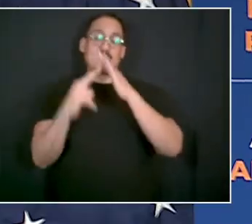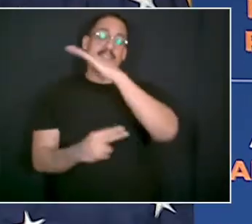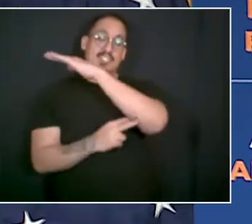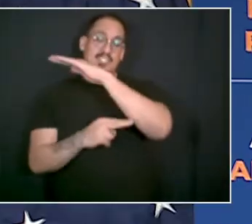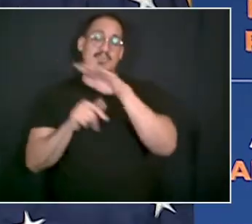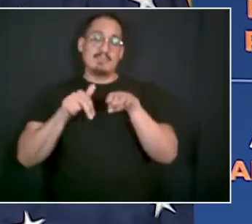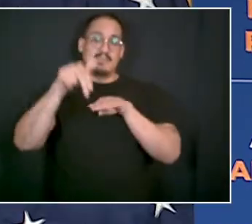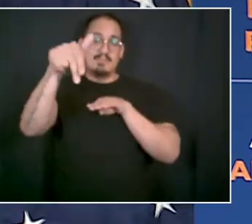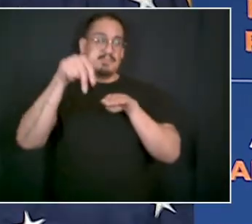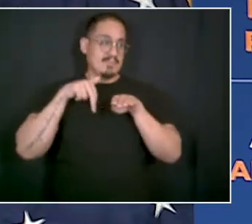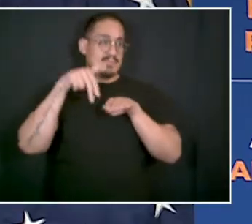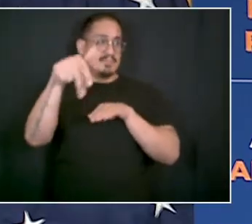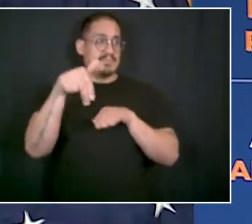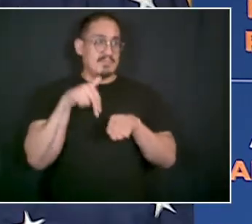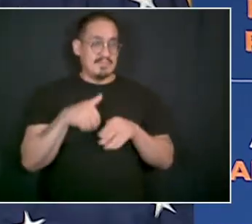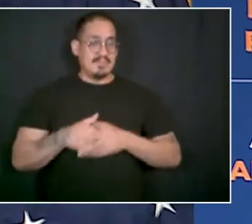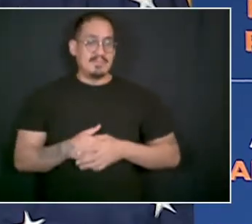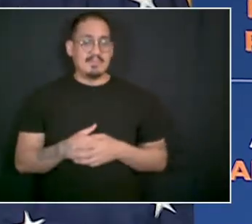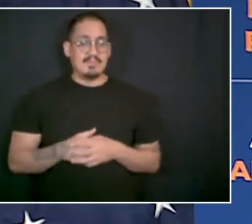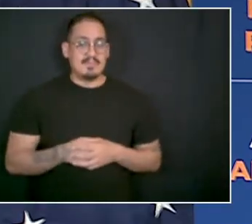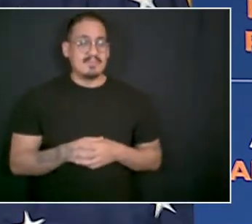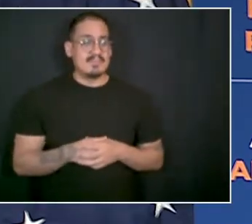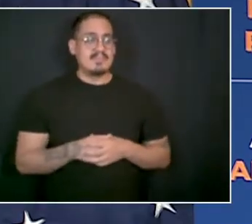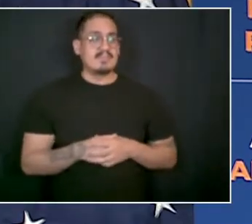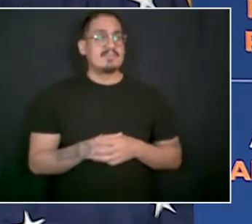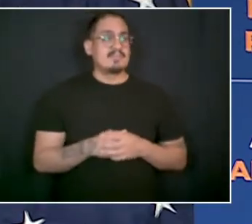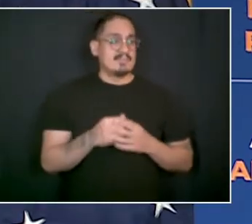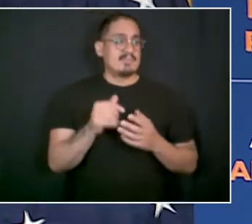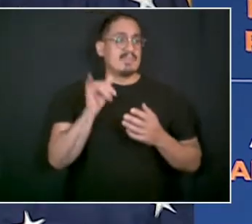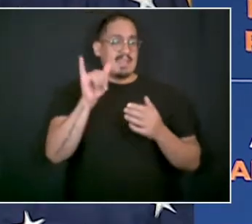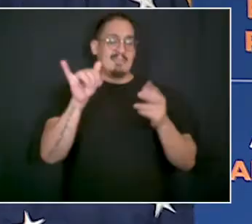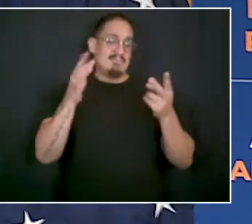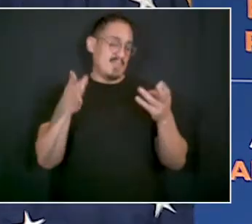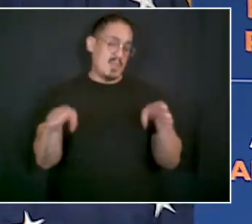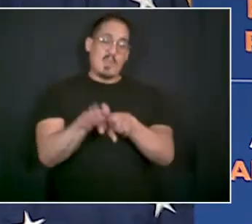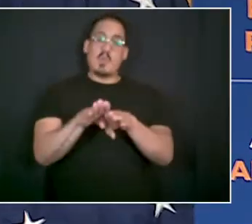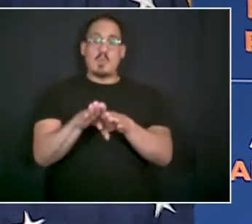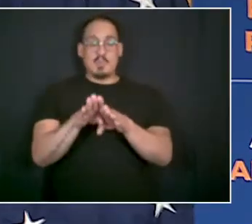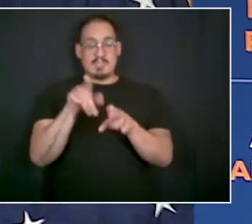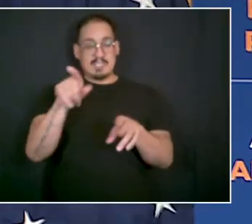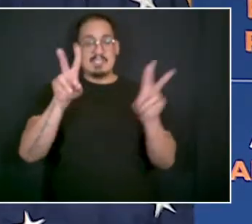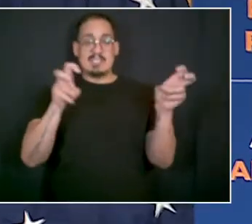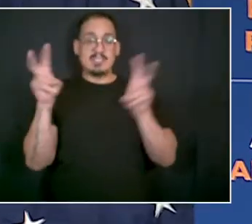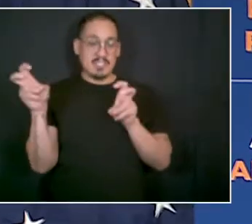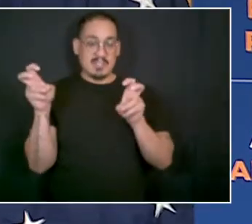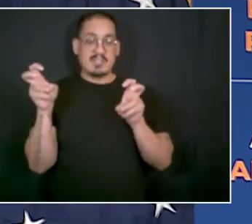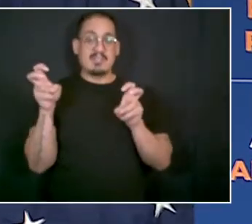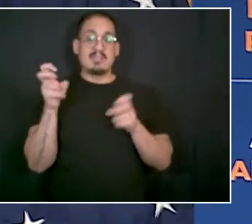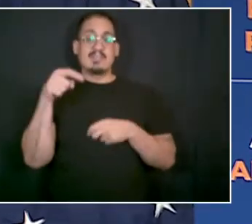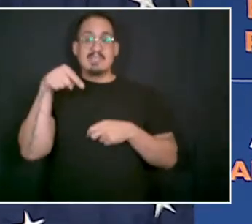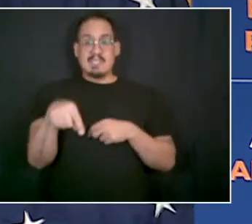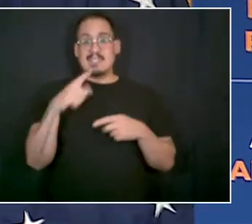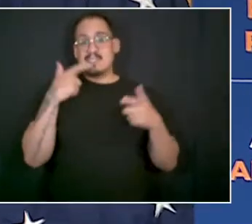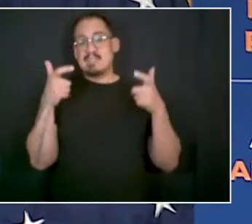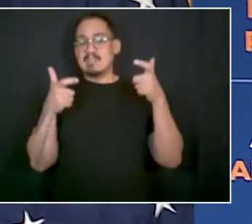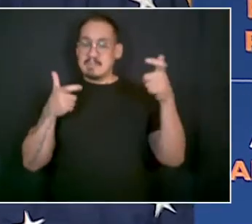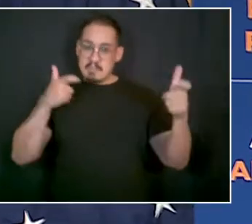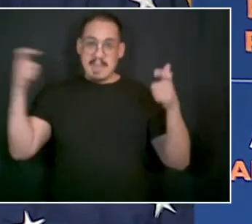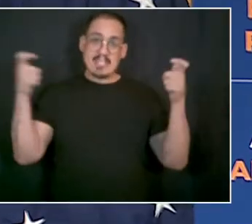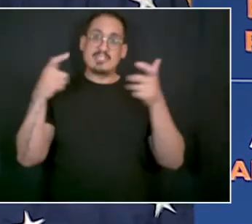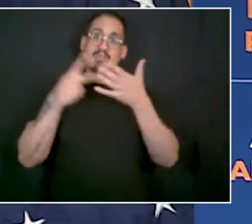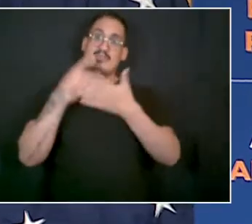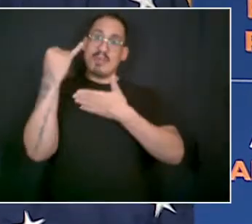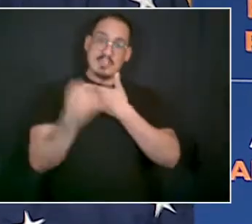issue. This has not been delayed. I was never briefed. This is a major project that's going to impact movement